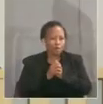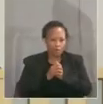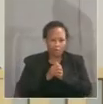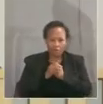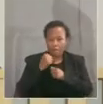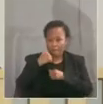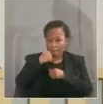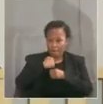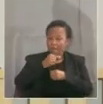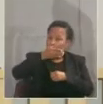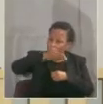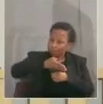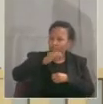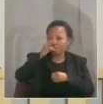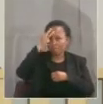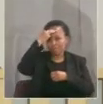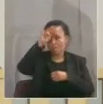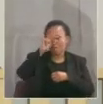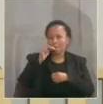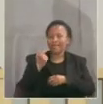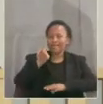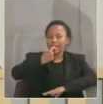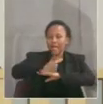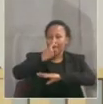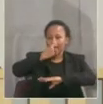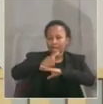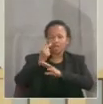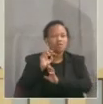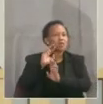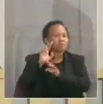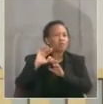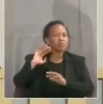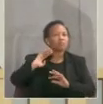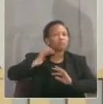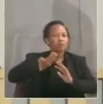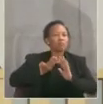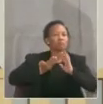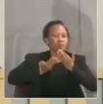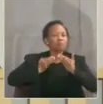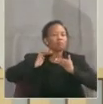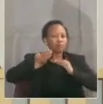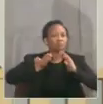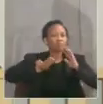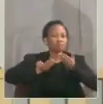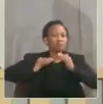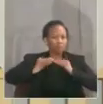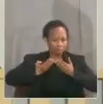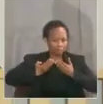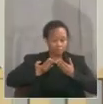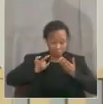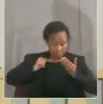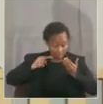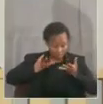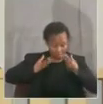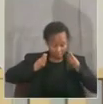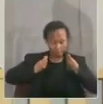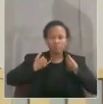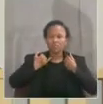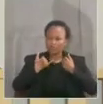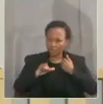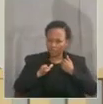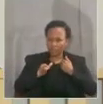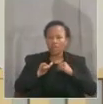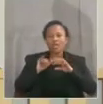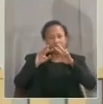those daily reports. I'm still able to guide the